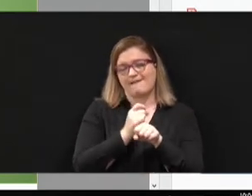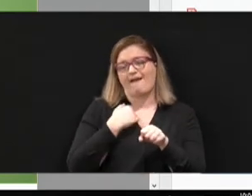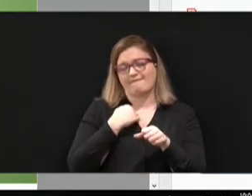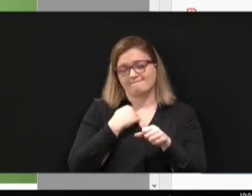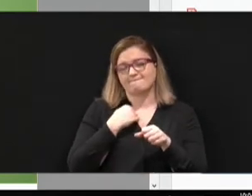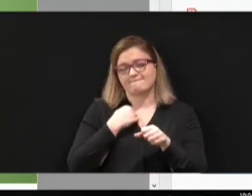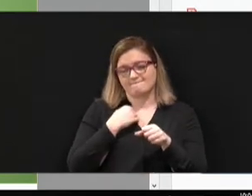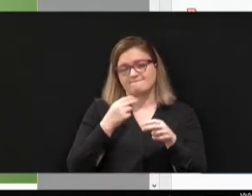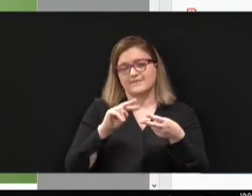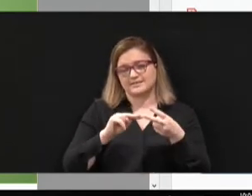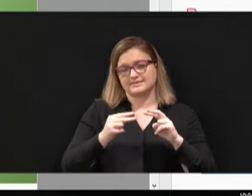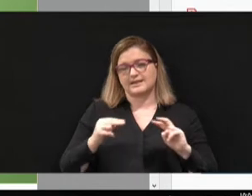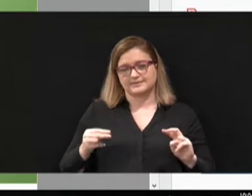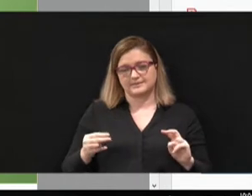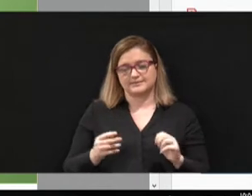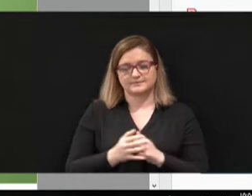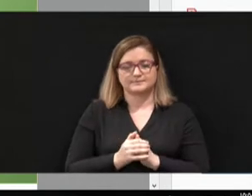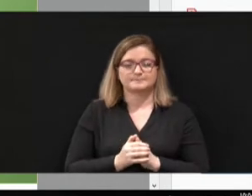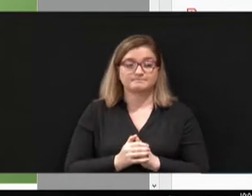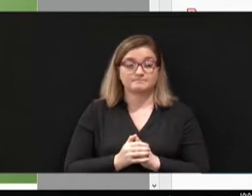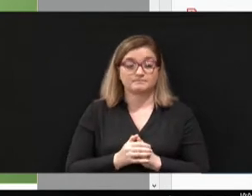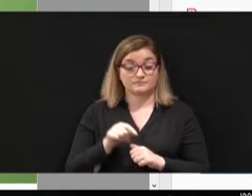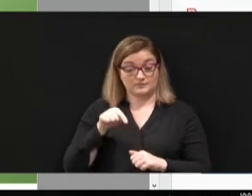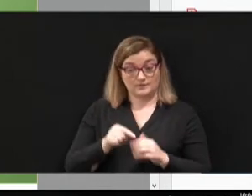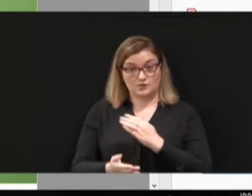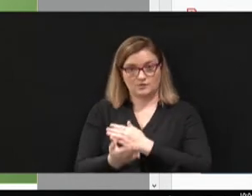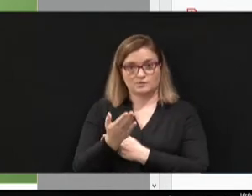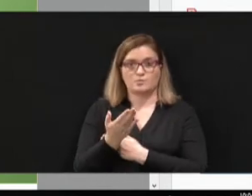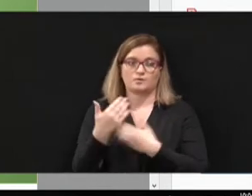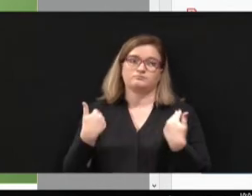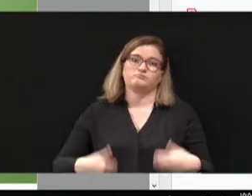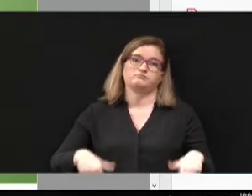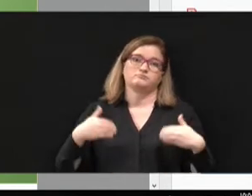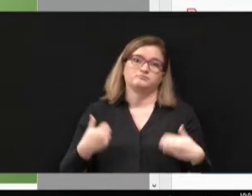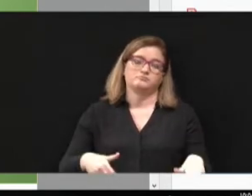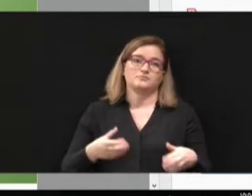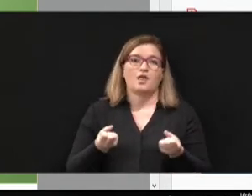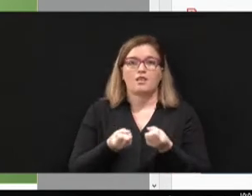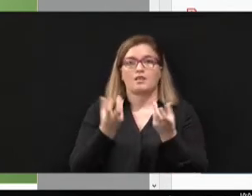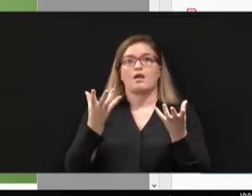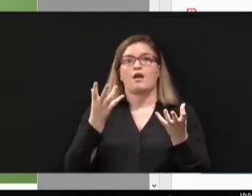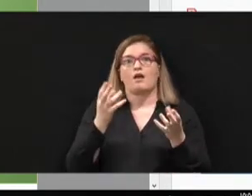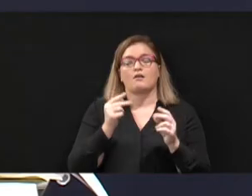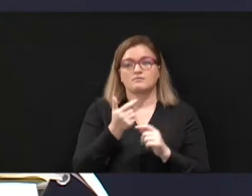get into this morning is a lot of listening.